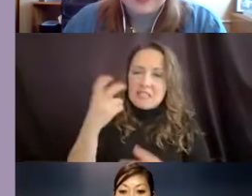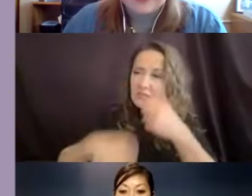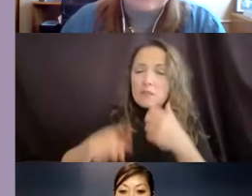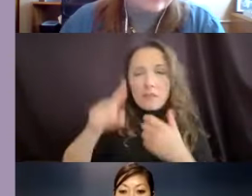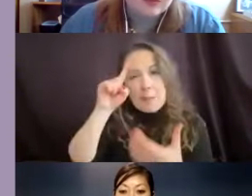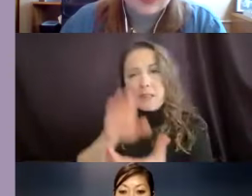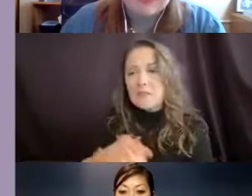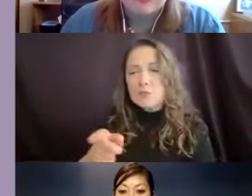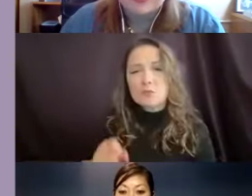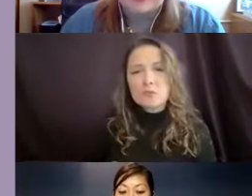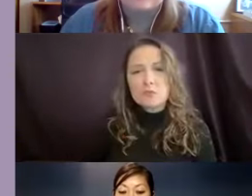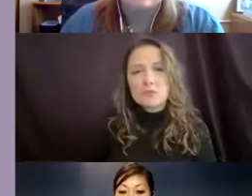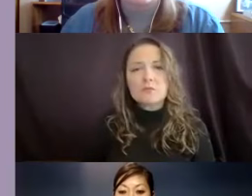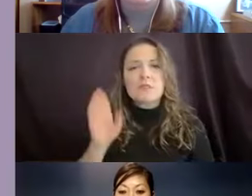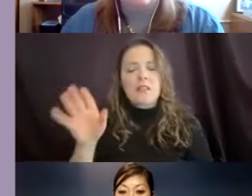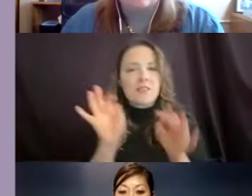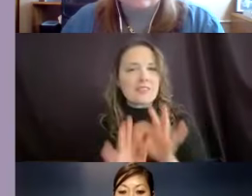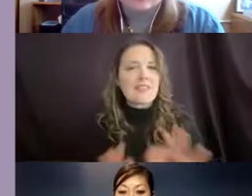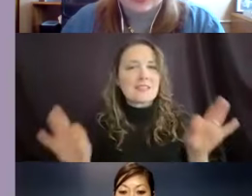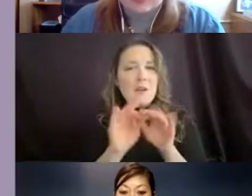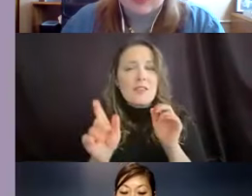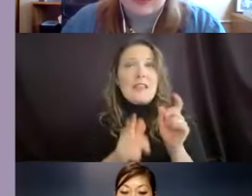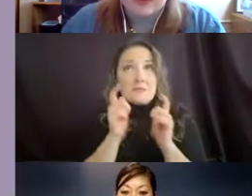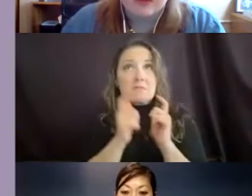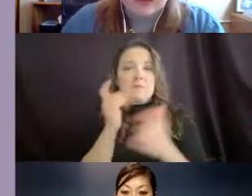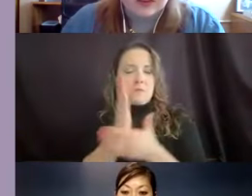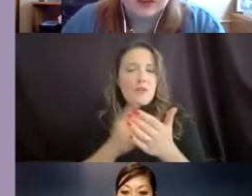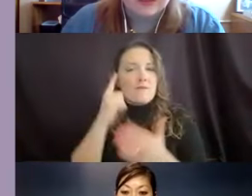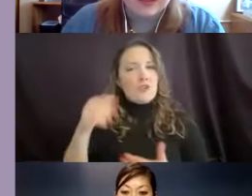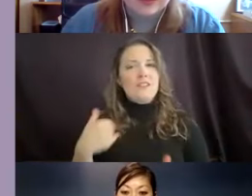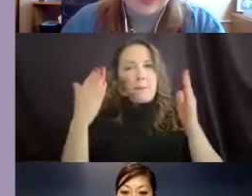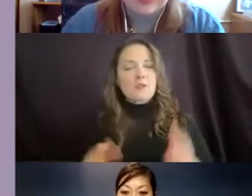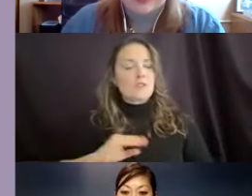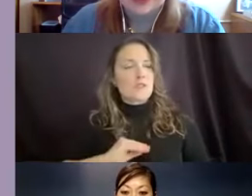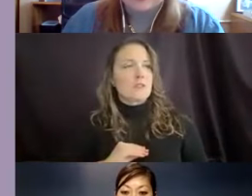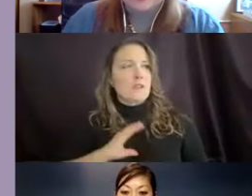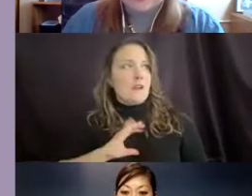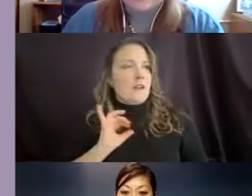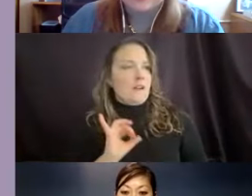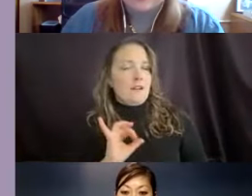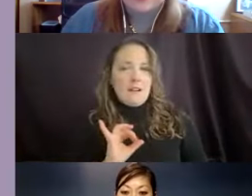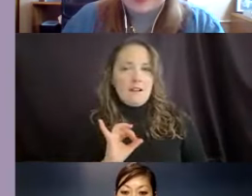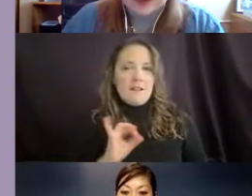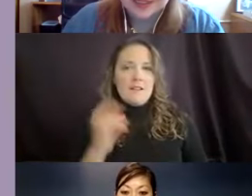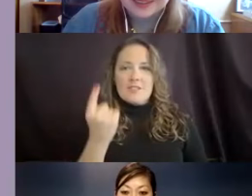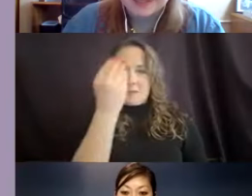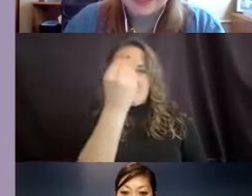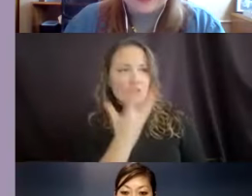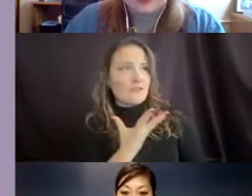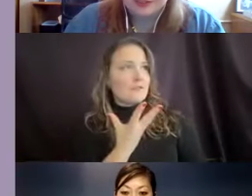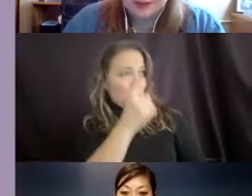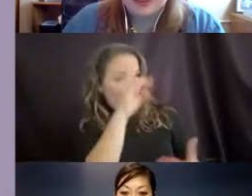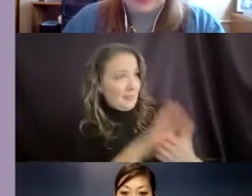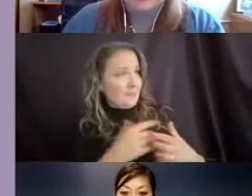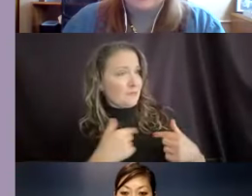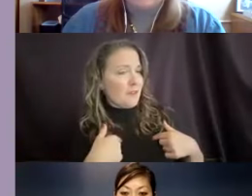is. That's really important. That's huge for a young person's self-esteem, is to be told that they're believed,